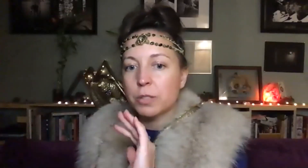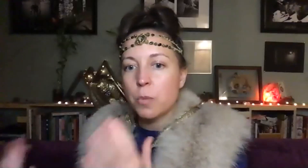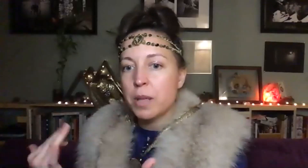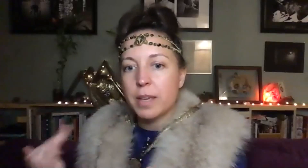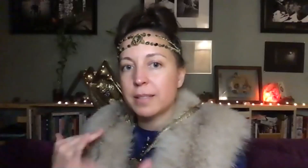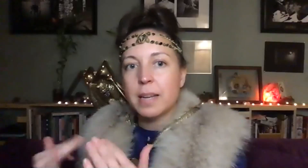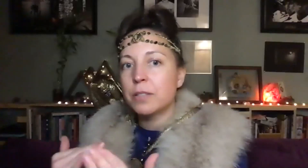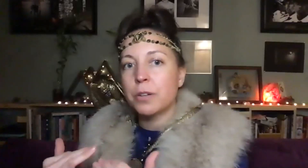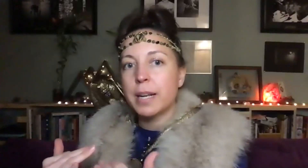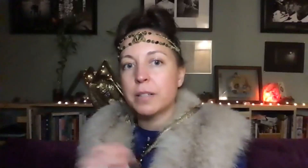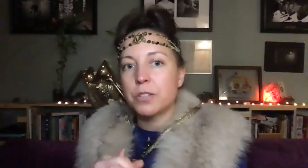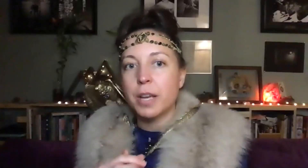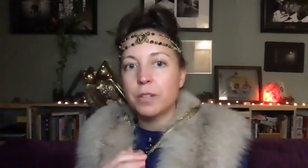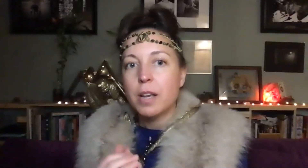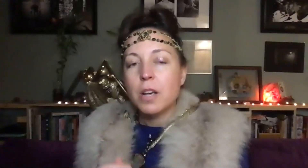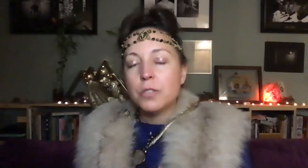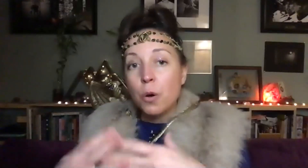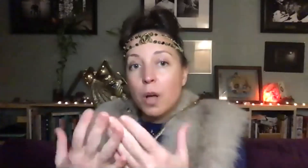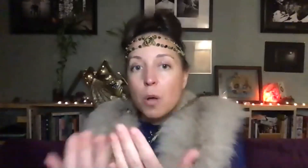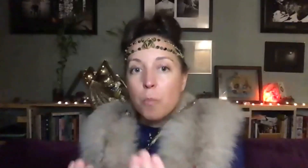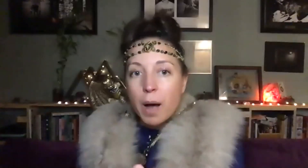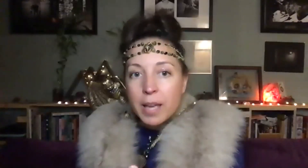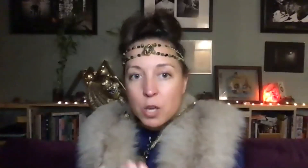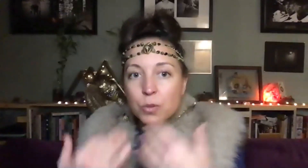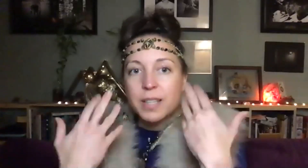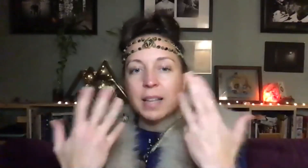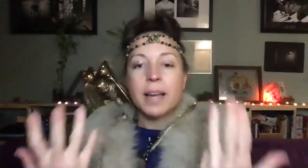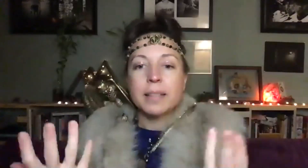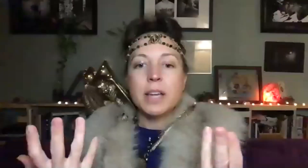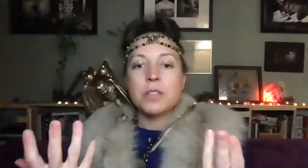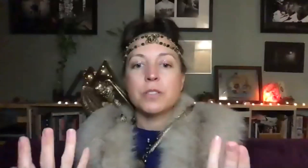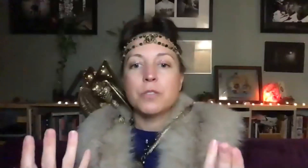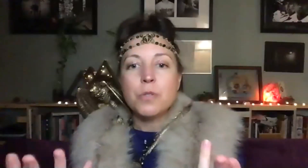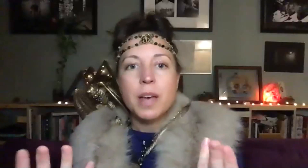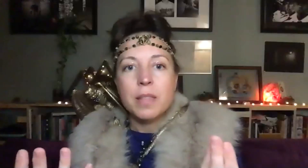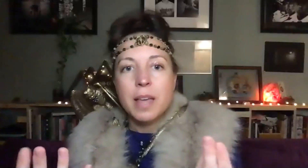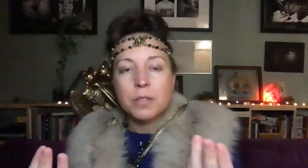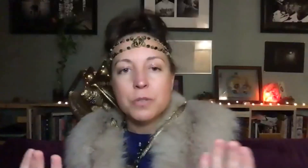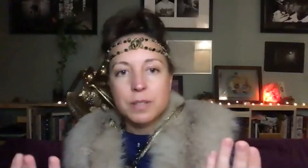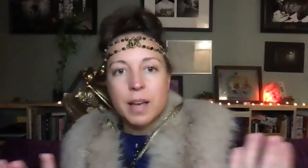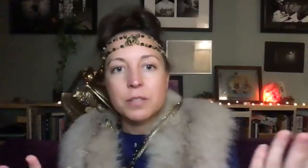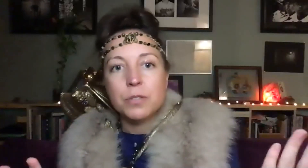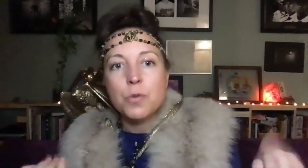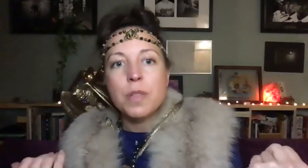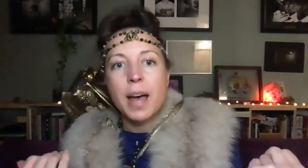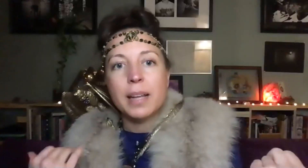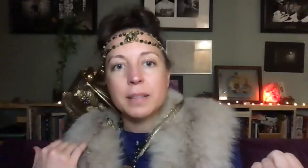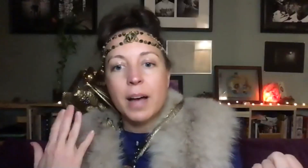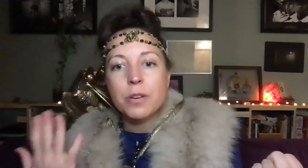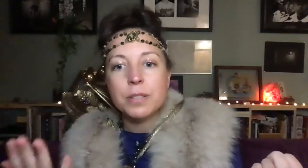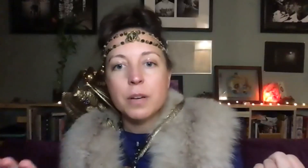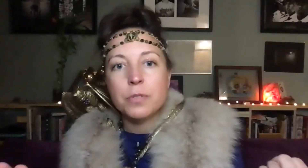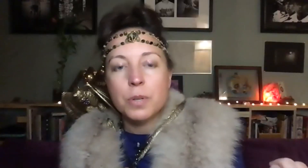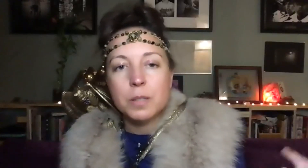tomorrow, or so many things can integrate and to shift. So by you setting that intention to do that, the answer is yes, do that and